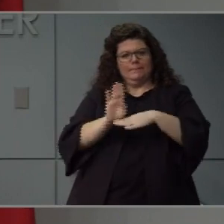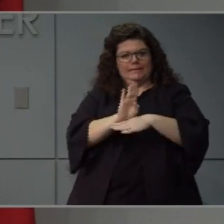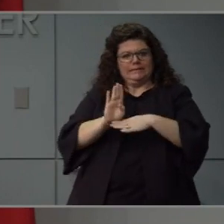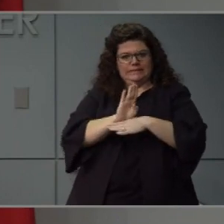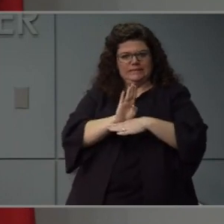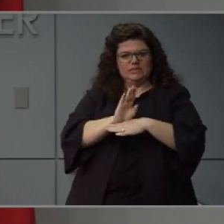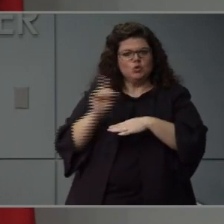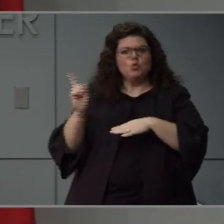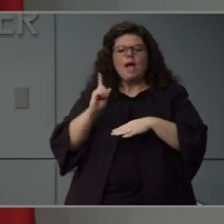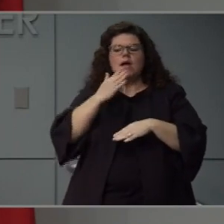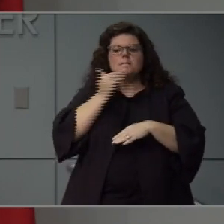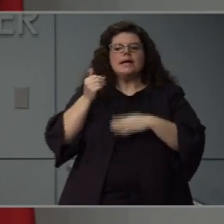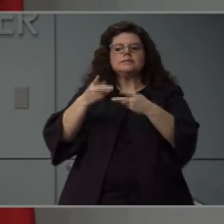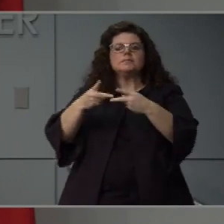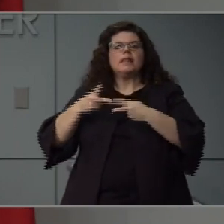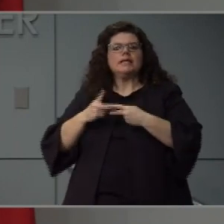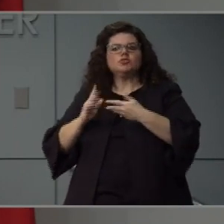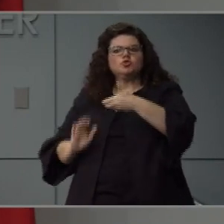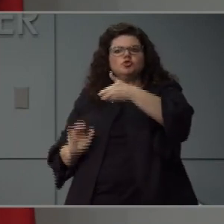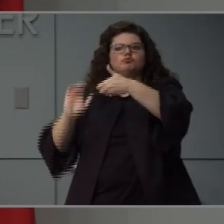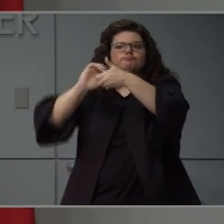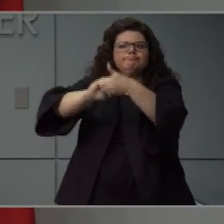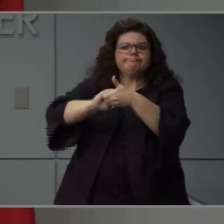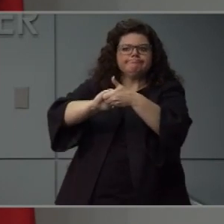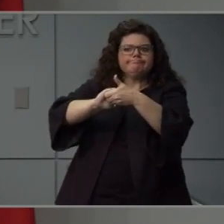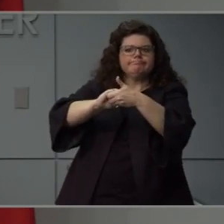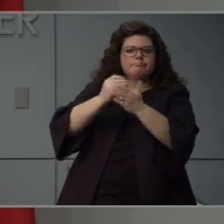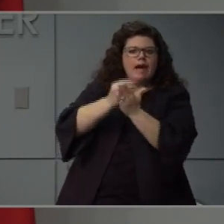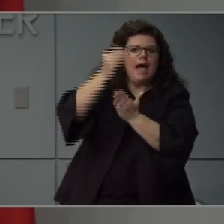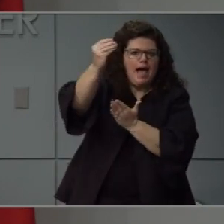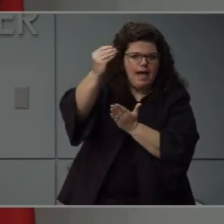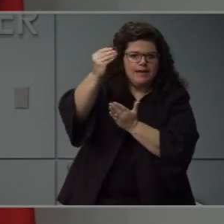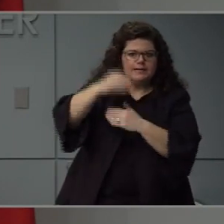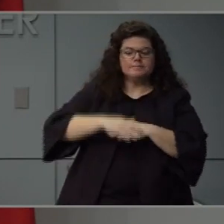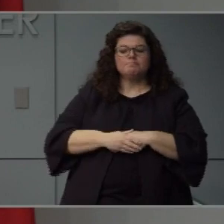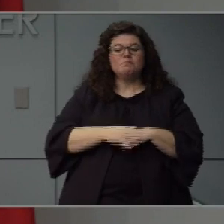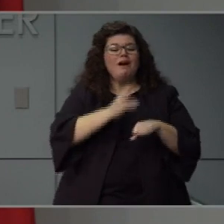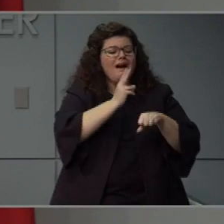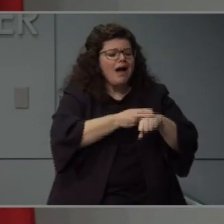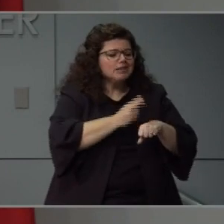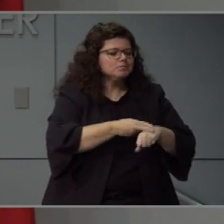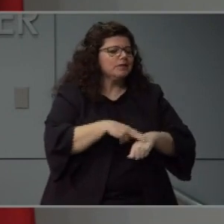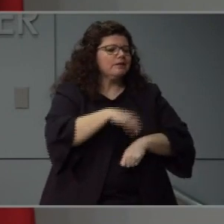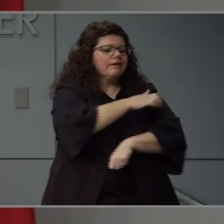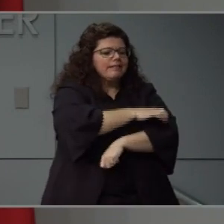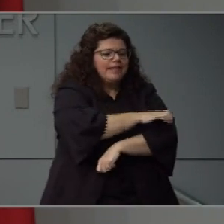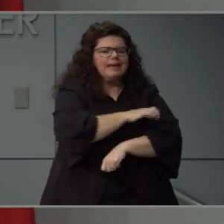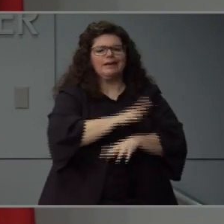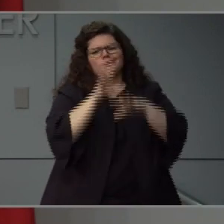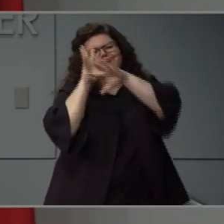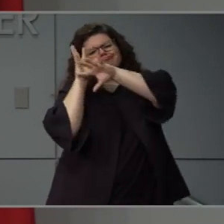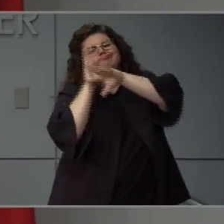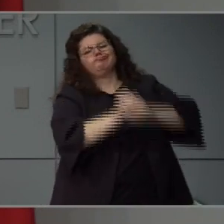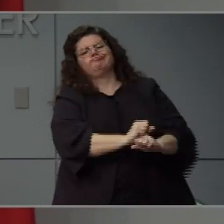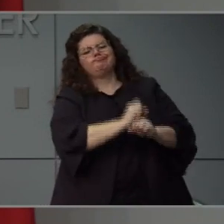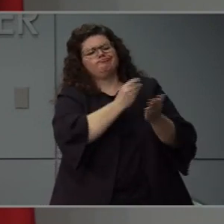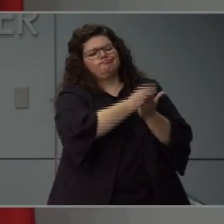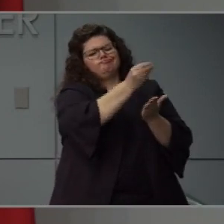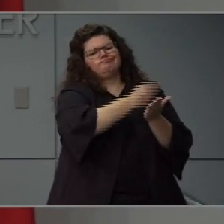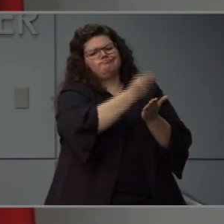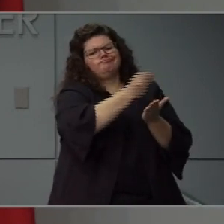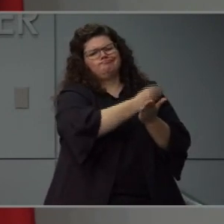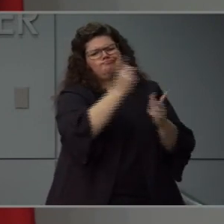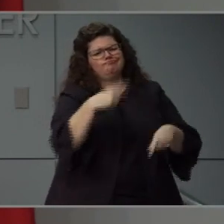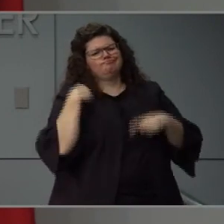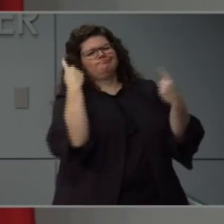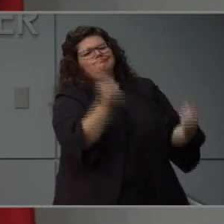purchasing collaboratives so that they can get into that supply chain. Certainly our hospitals and our medical folks are more used to making those kinds of purchases, but maybe